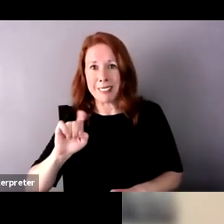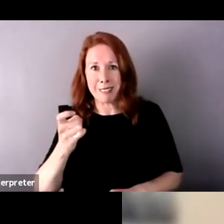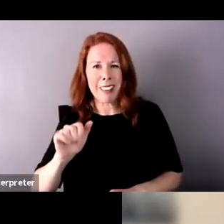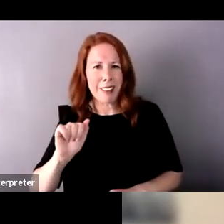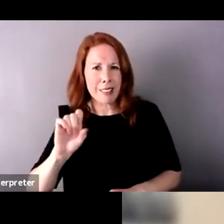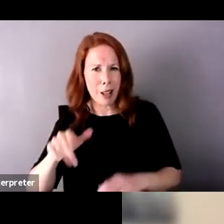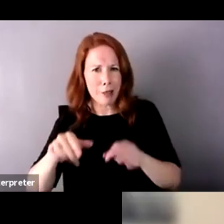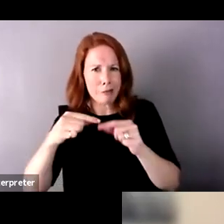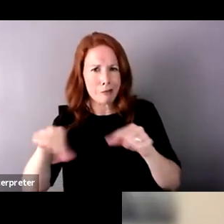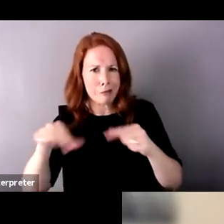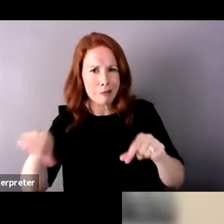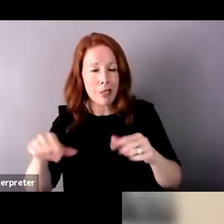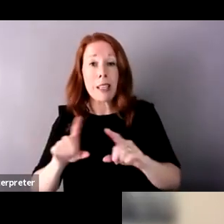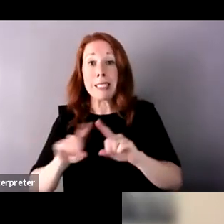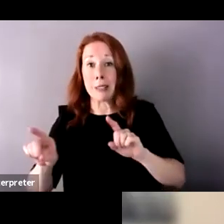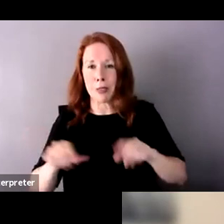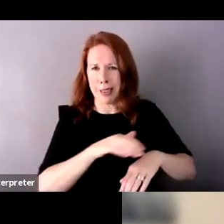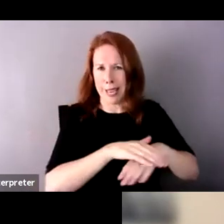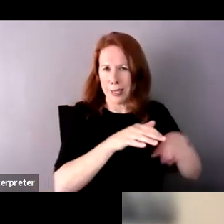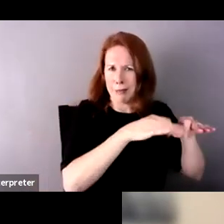ASL is a little bit different